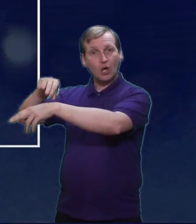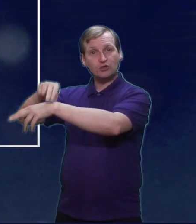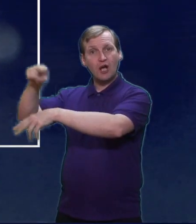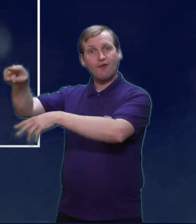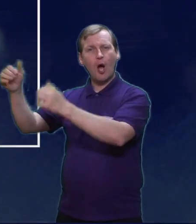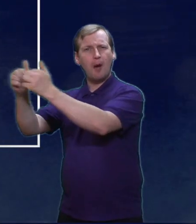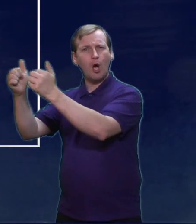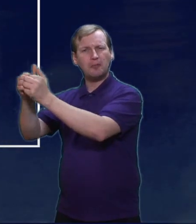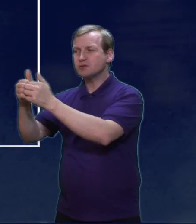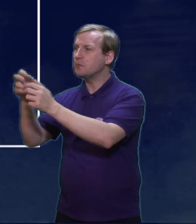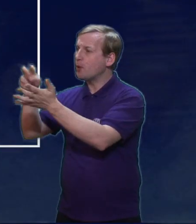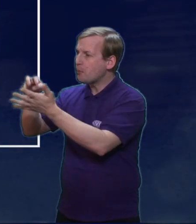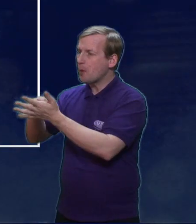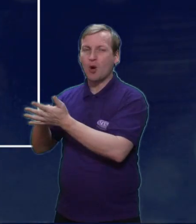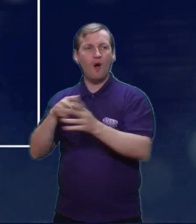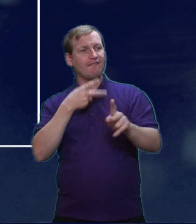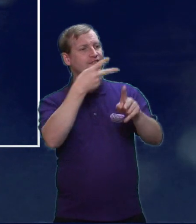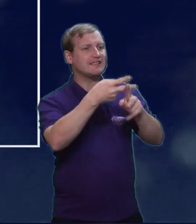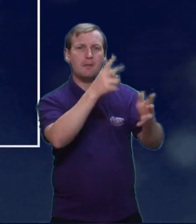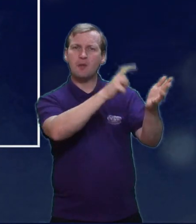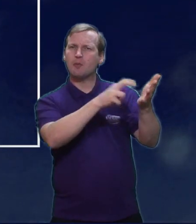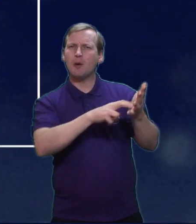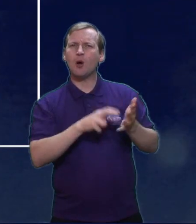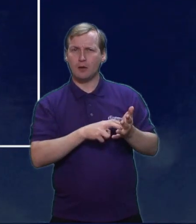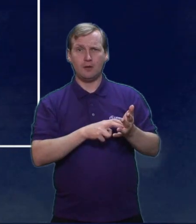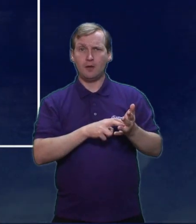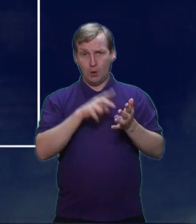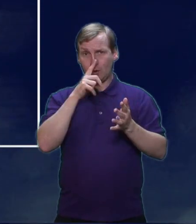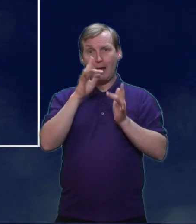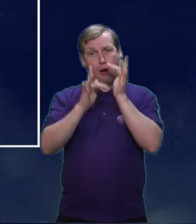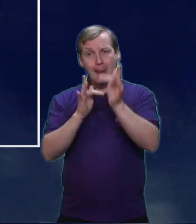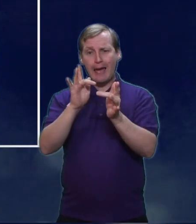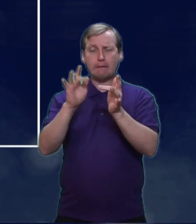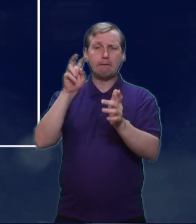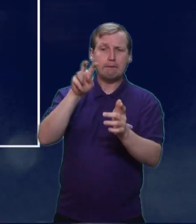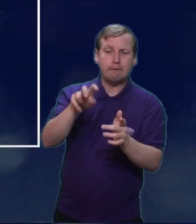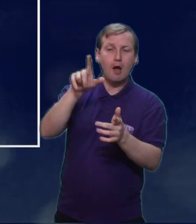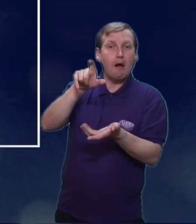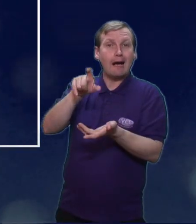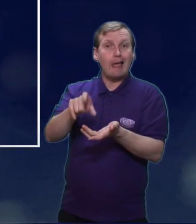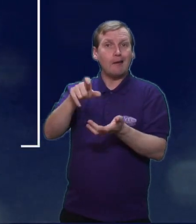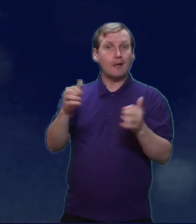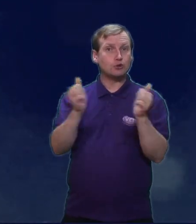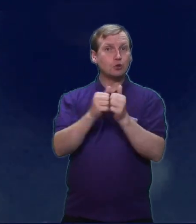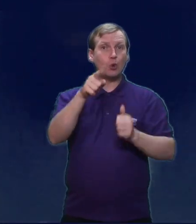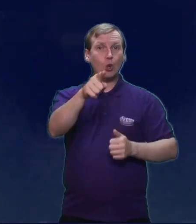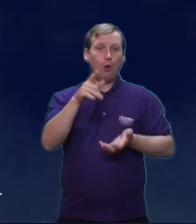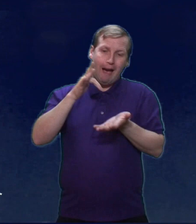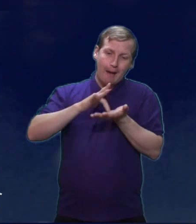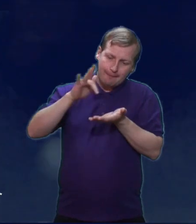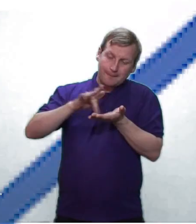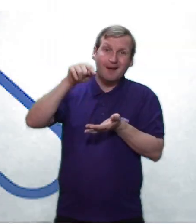your practice to make an appointment or visit in person. You can contact them at a time that suits